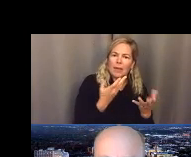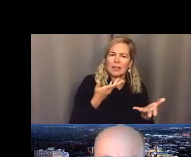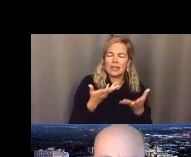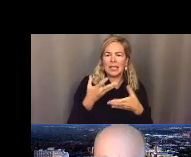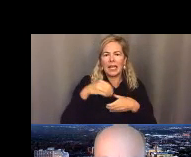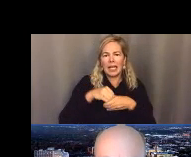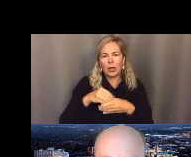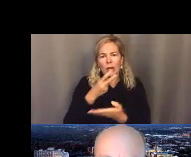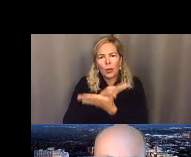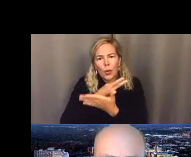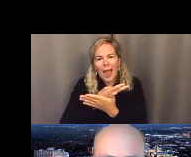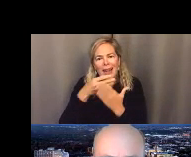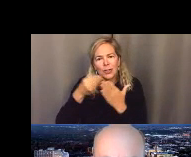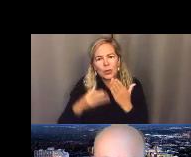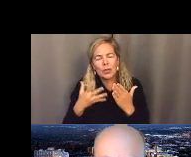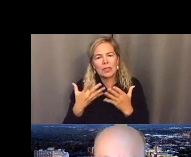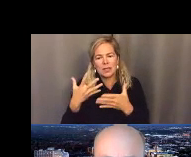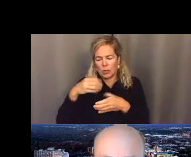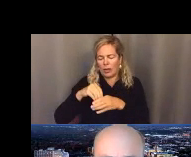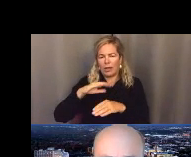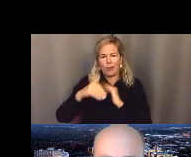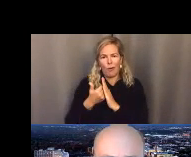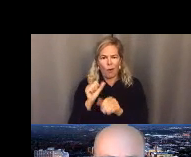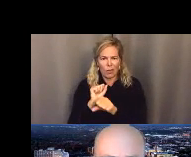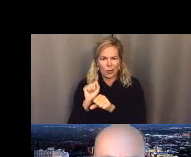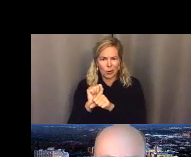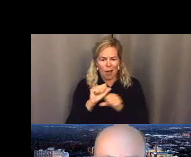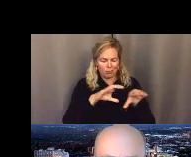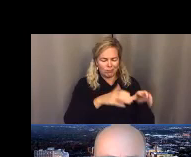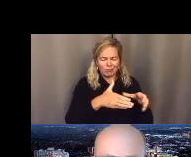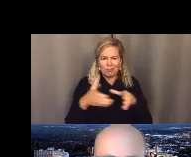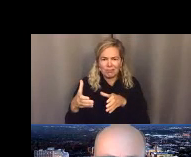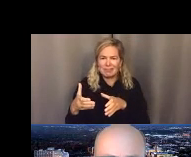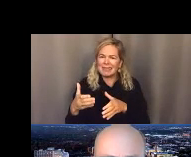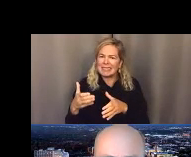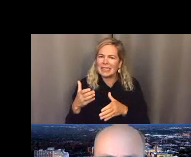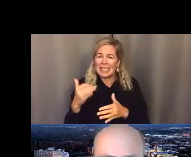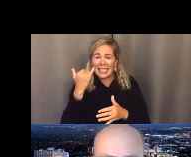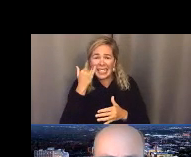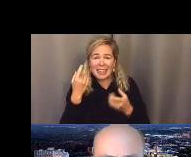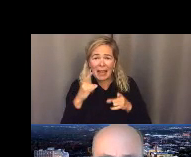grad students, but all job families. And there was a glitch. If the survey was